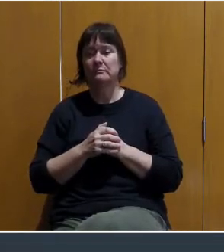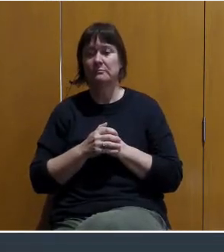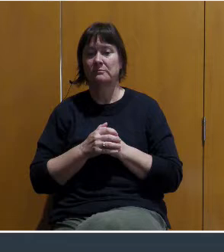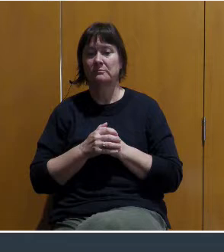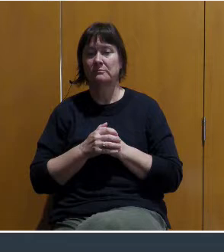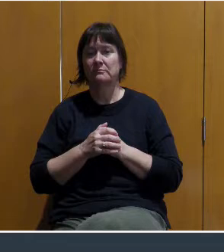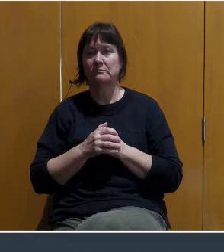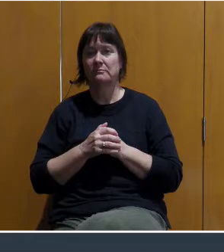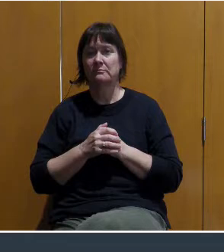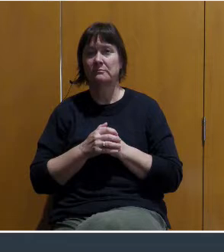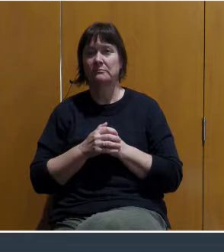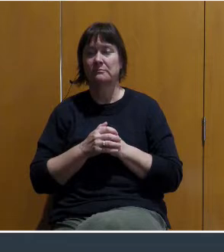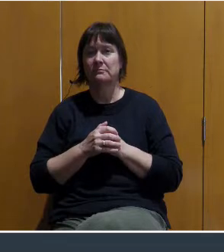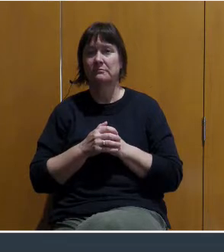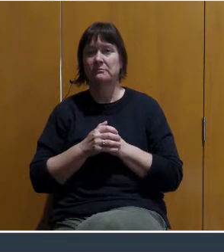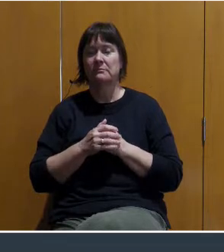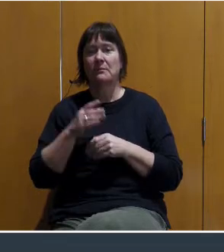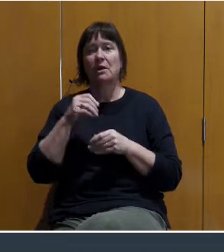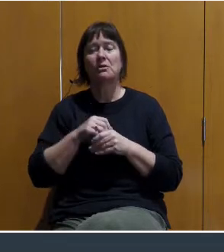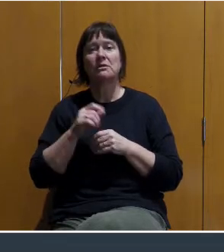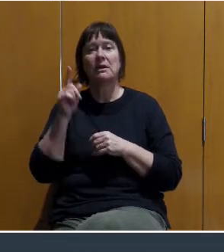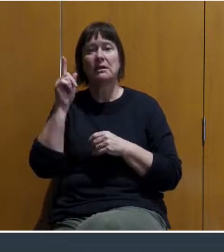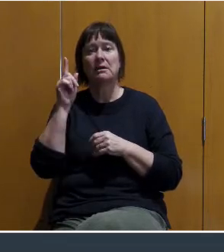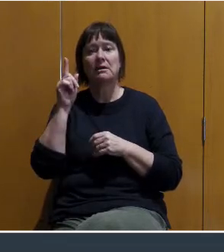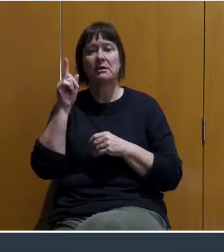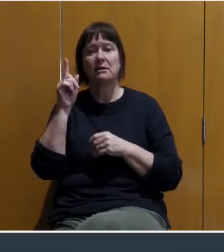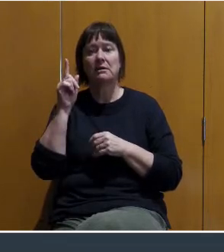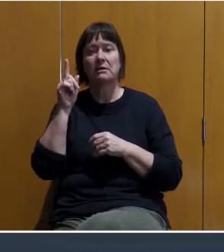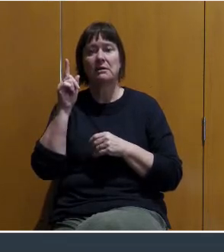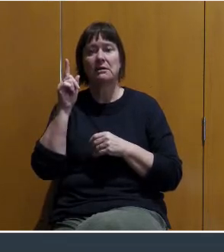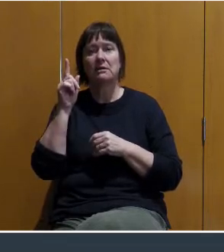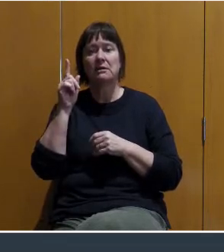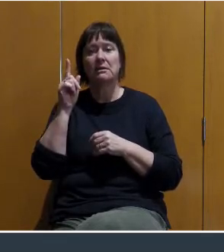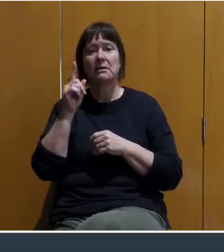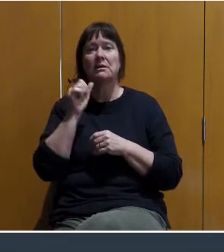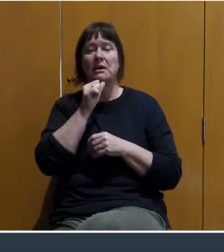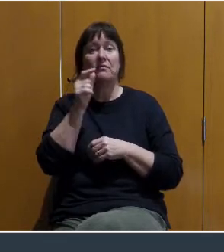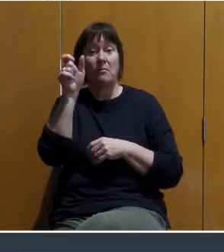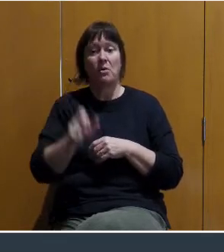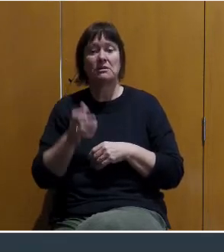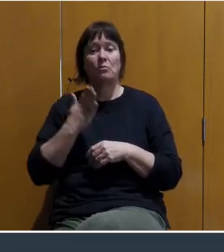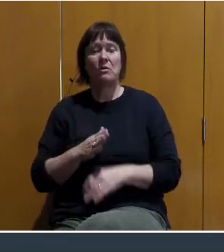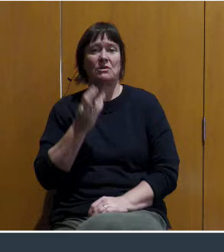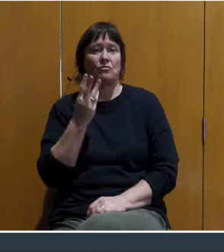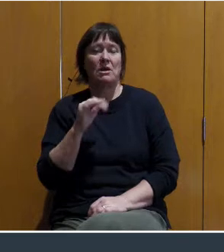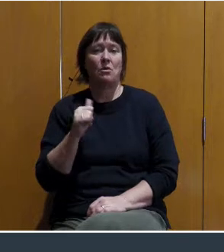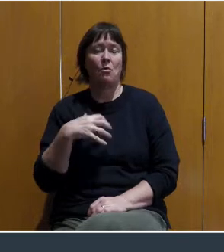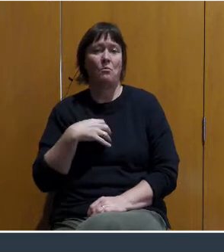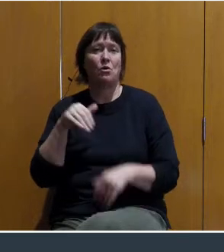The idea of inviting neighbours to comment for when someone is after 3 or more dogs on a property, and